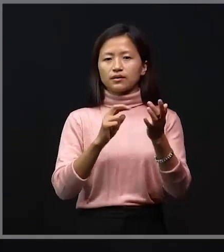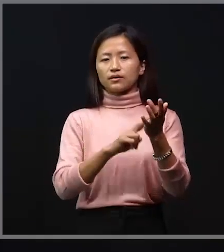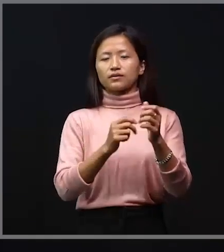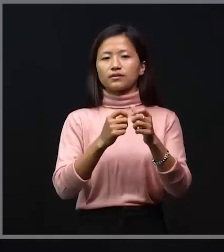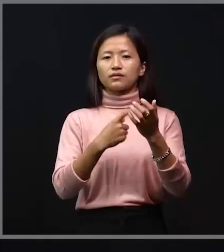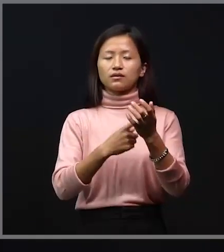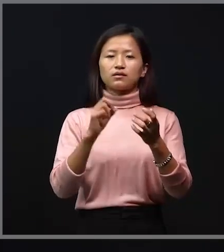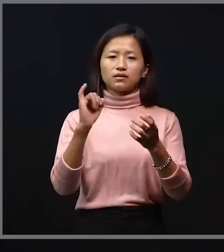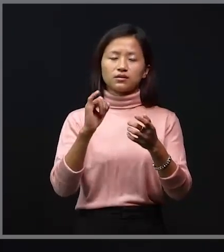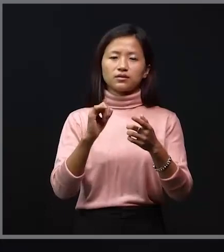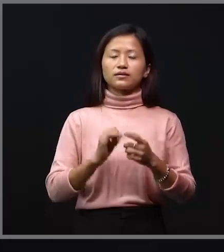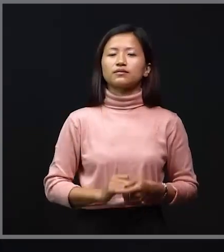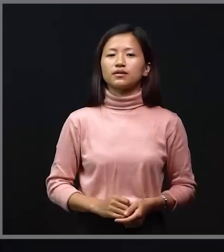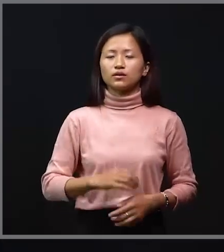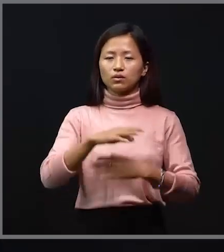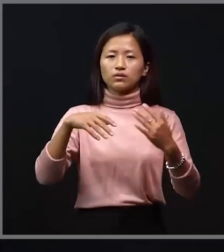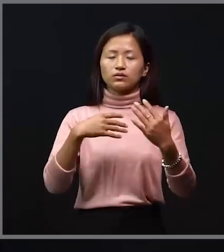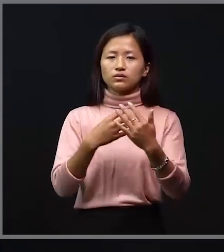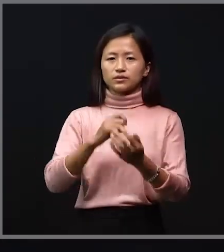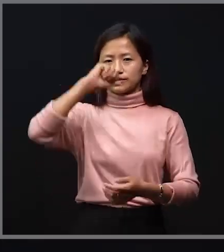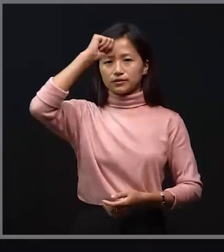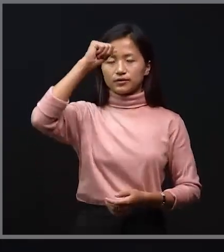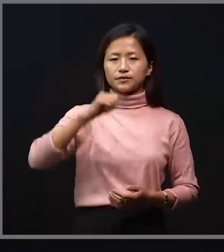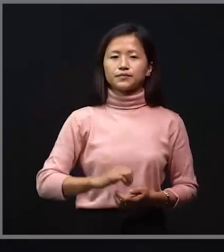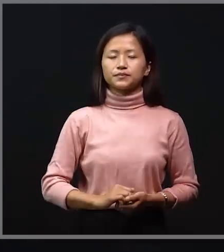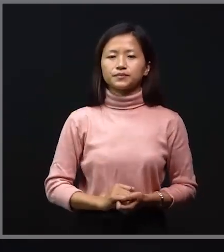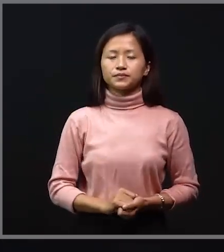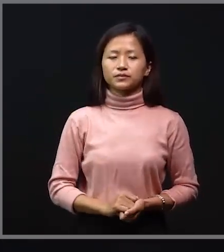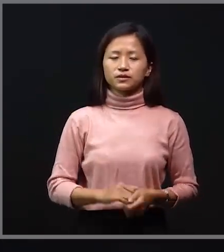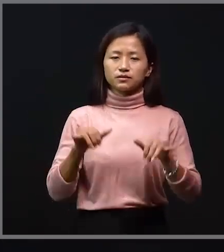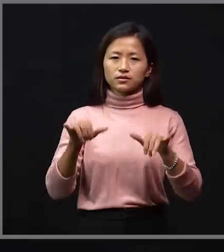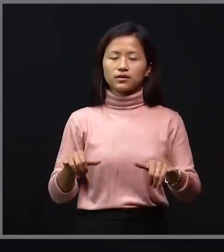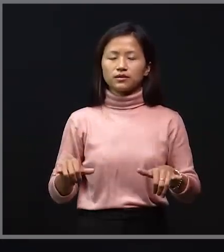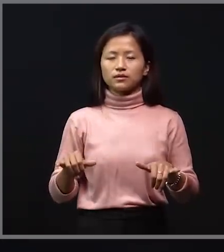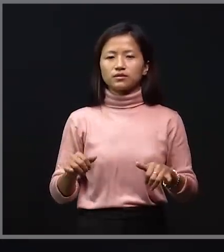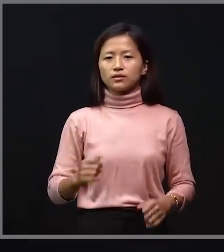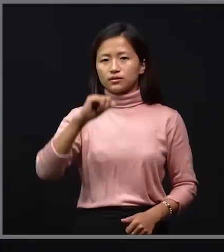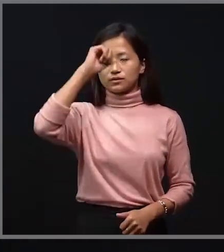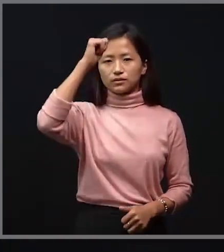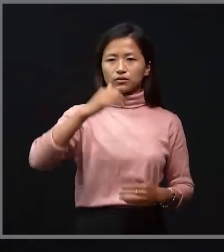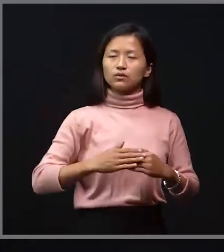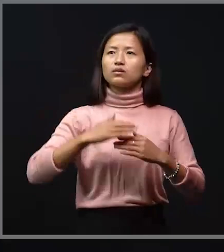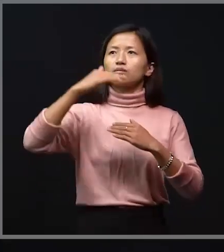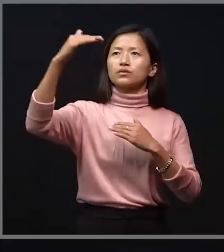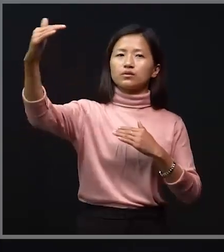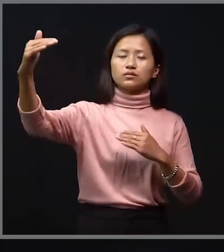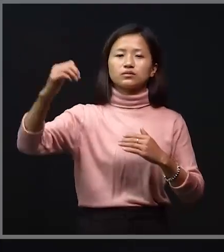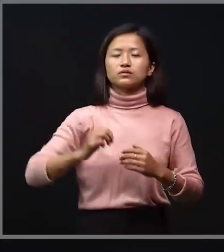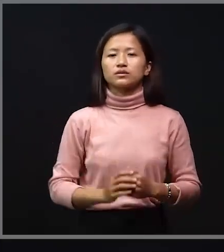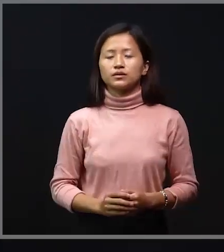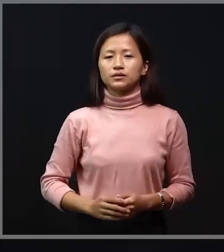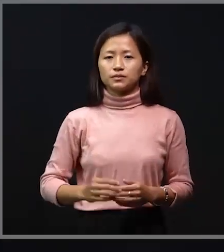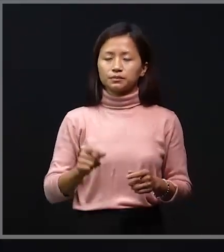means known residents of India, those Indians who doesn't stay in India but they stay abroad. Okay, so these